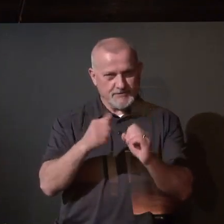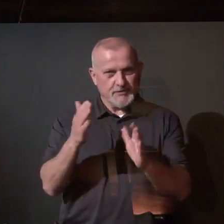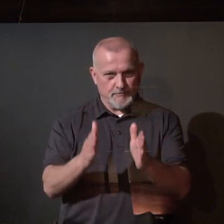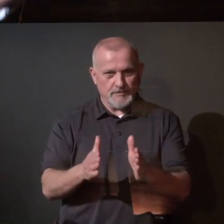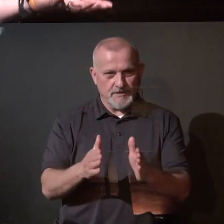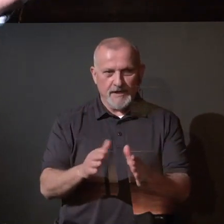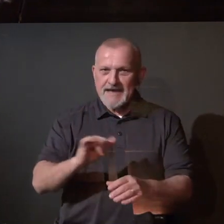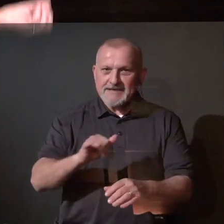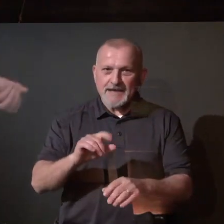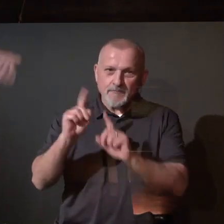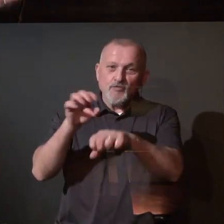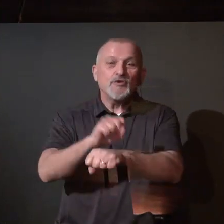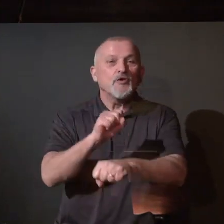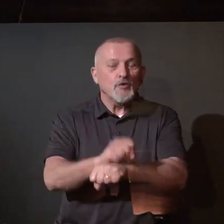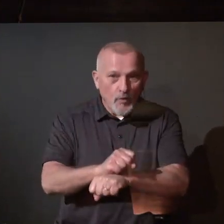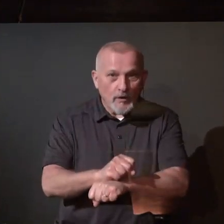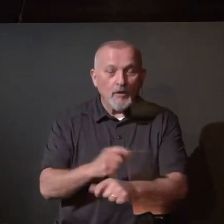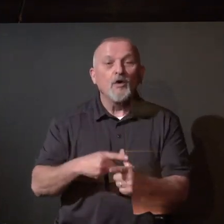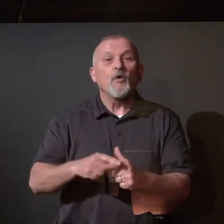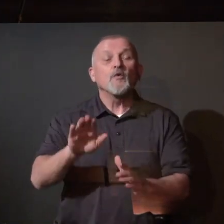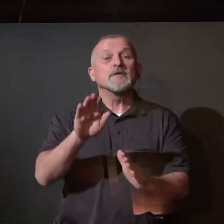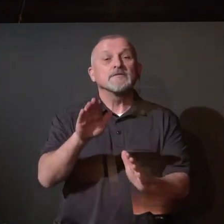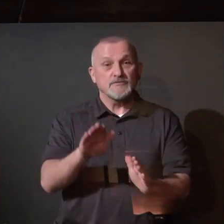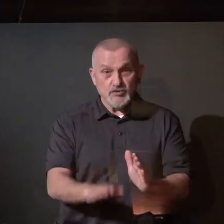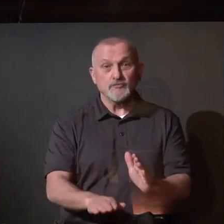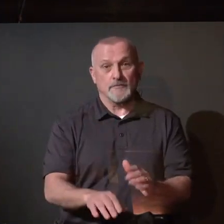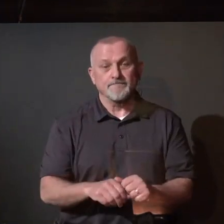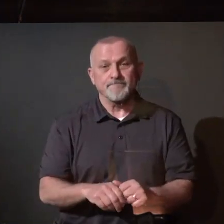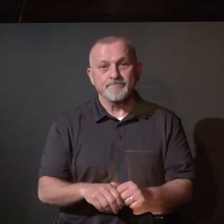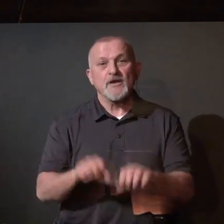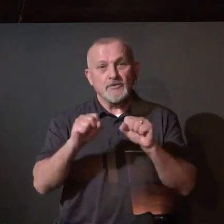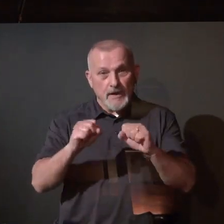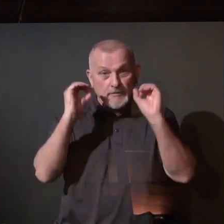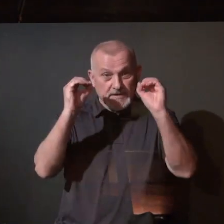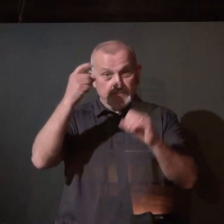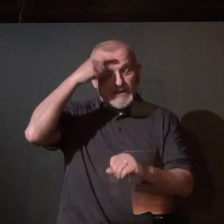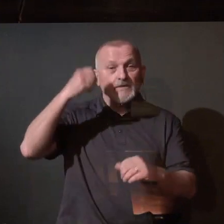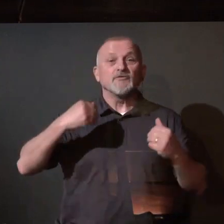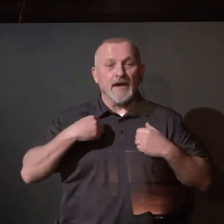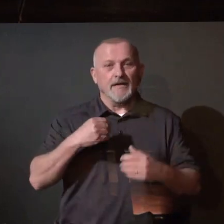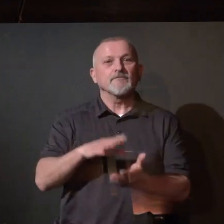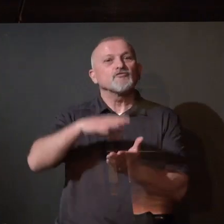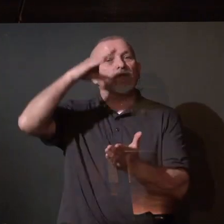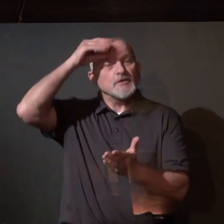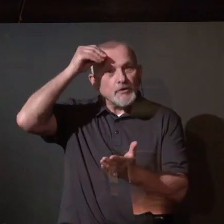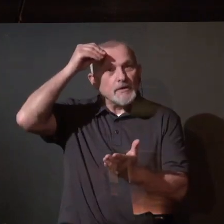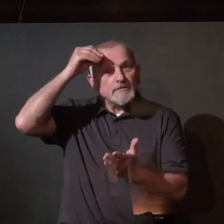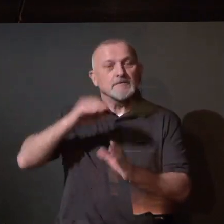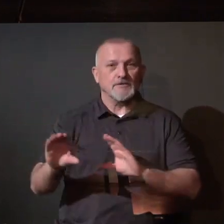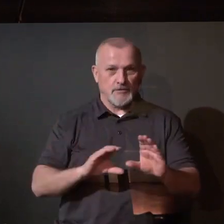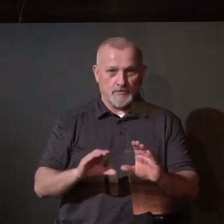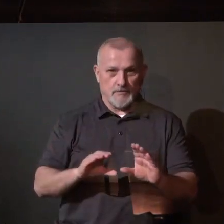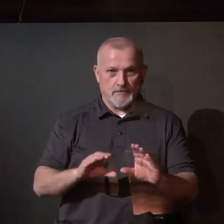teaching your kid something, because you have the knowledge, so you therefore you have the confidence to show them. We want to replicate that in the church.